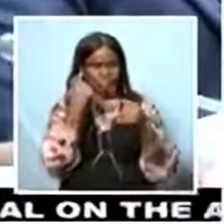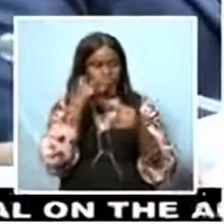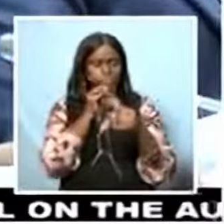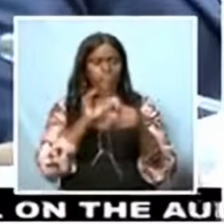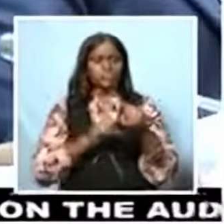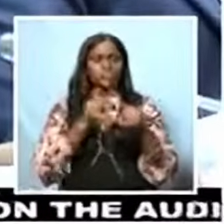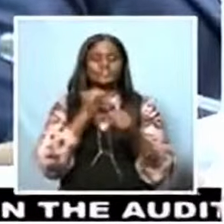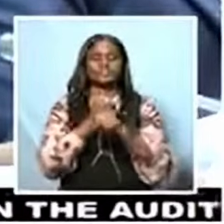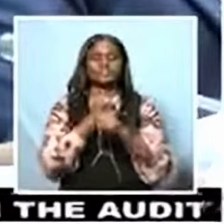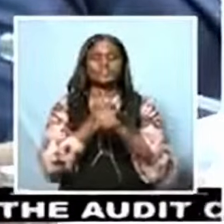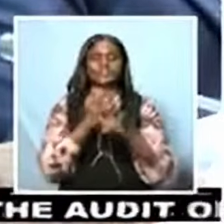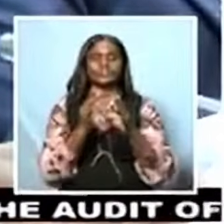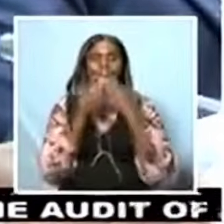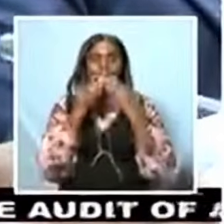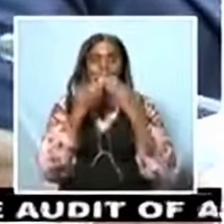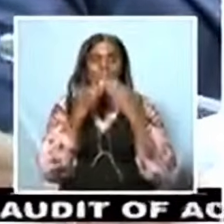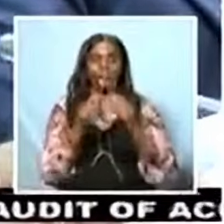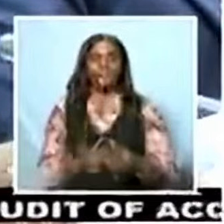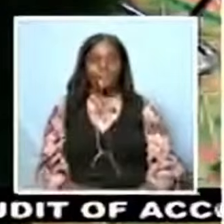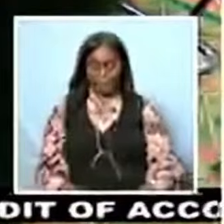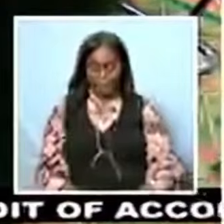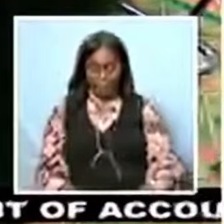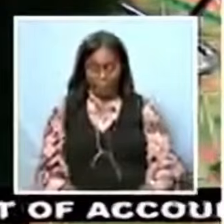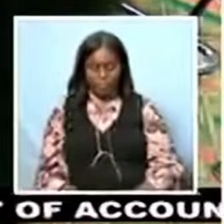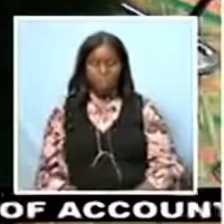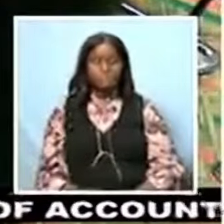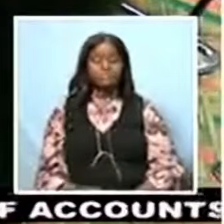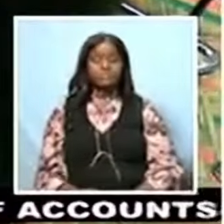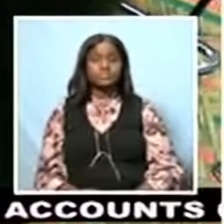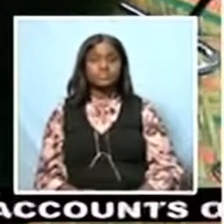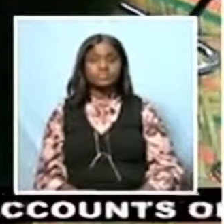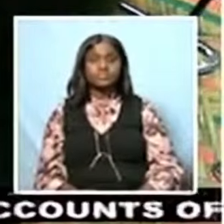our workers. Thank you. Okay, quick response, yes.